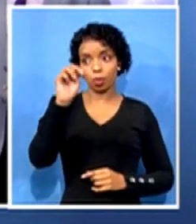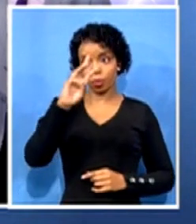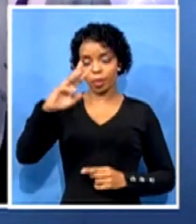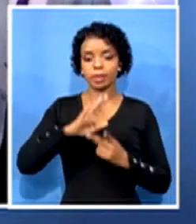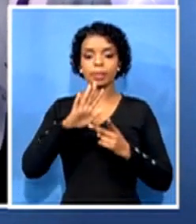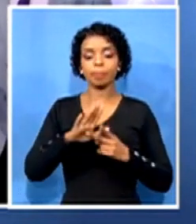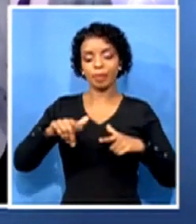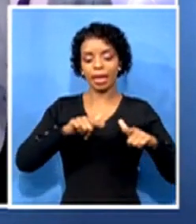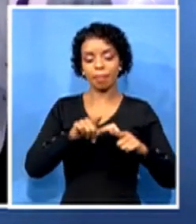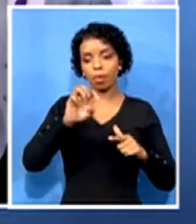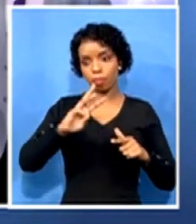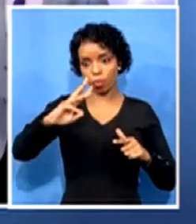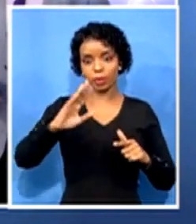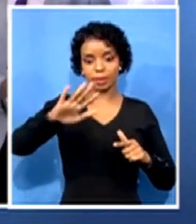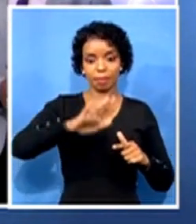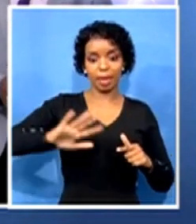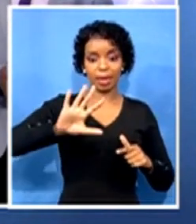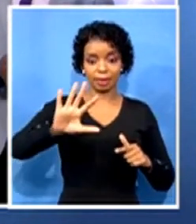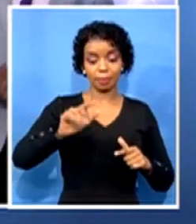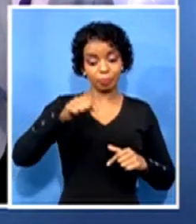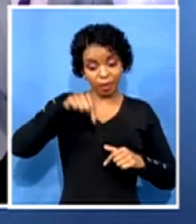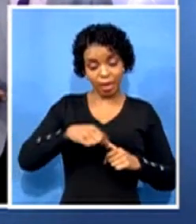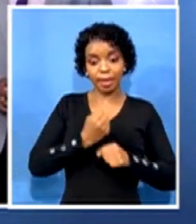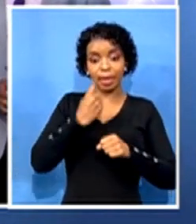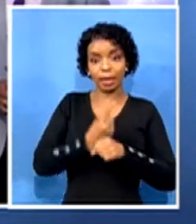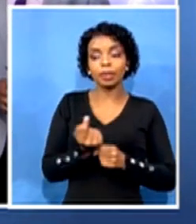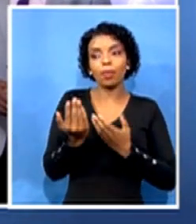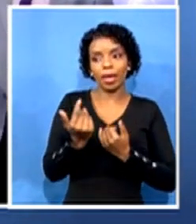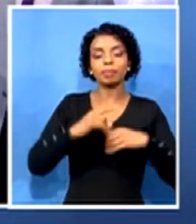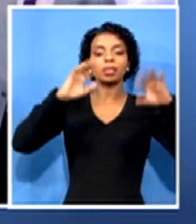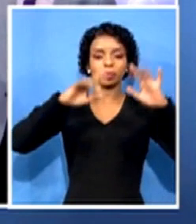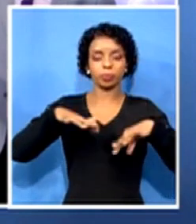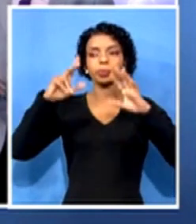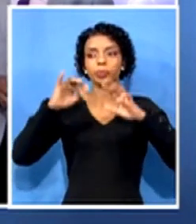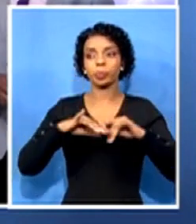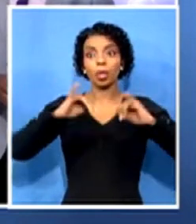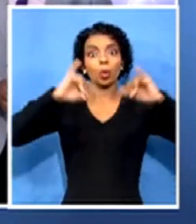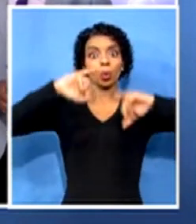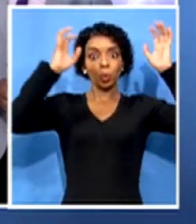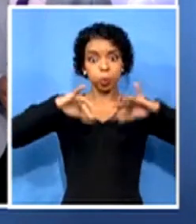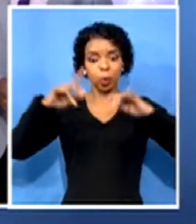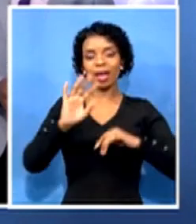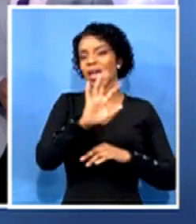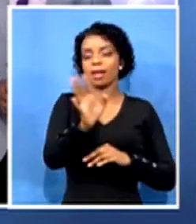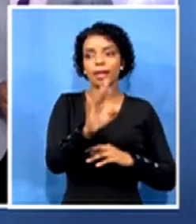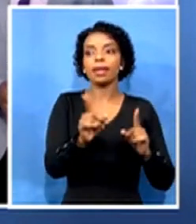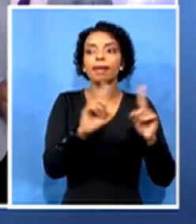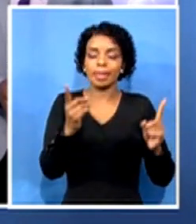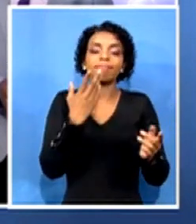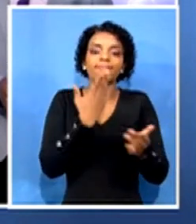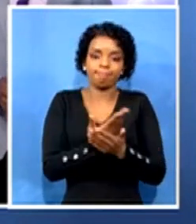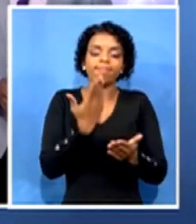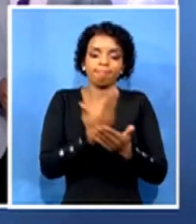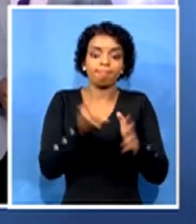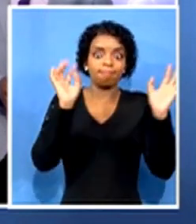thunder showers to thunderstorms. They are not severe, but anything is possible. Also going to Limpopo, Mpumalanga, and